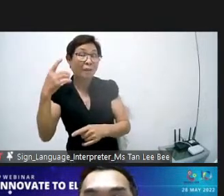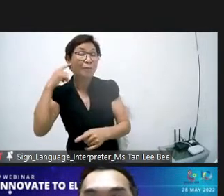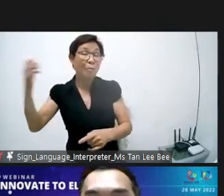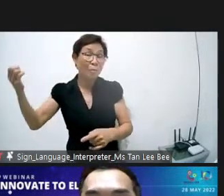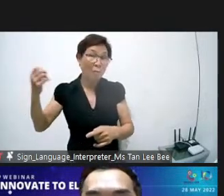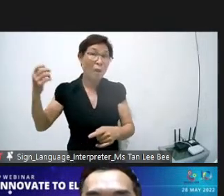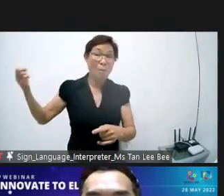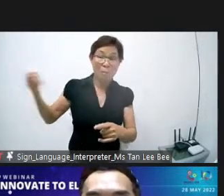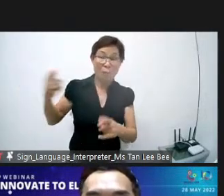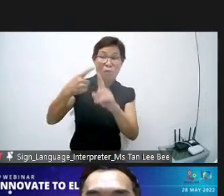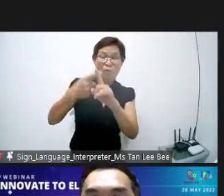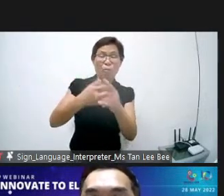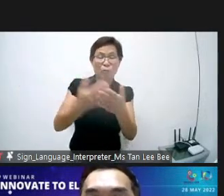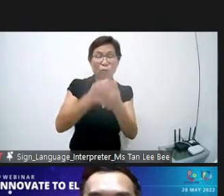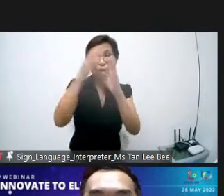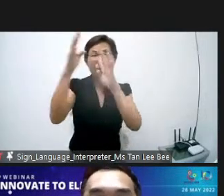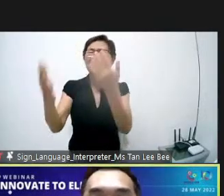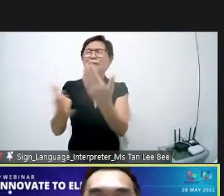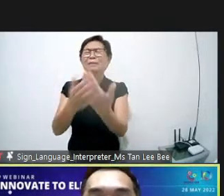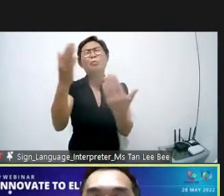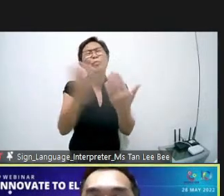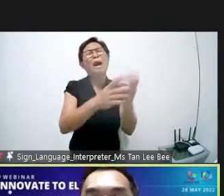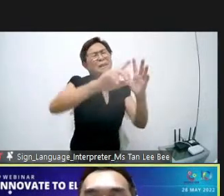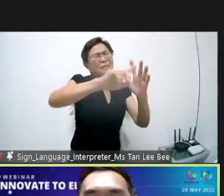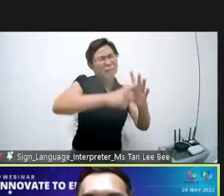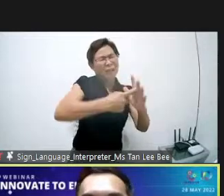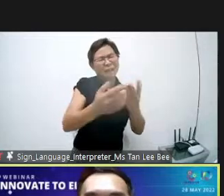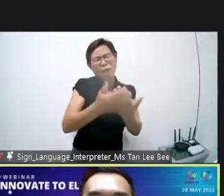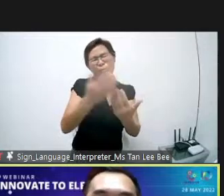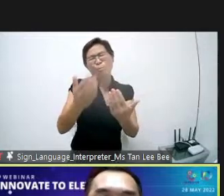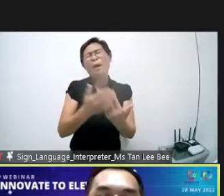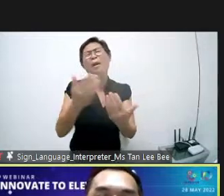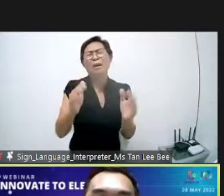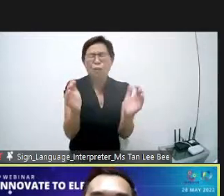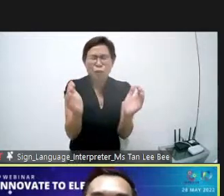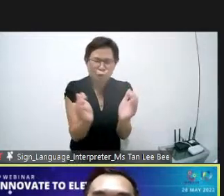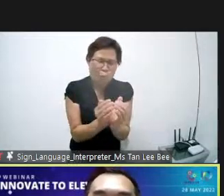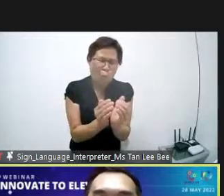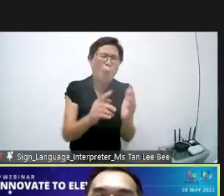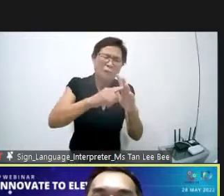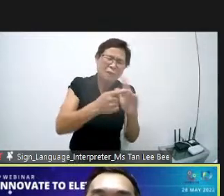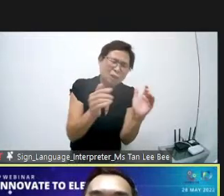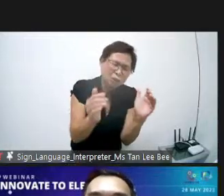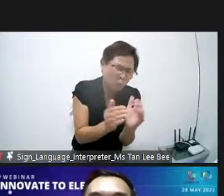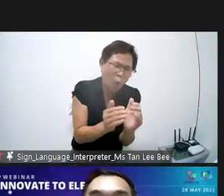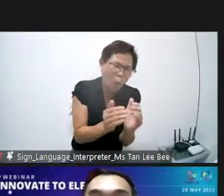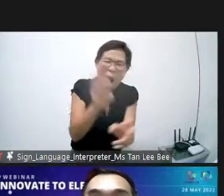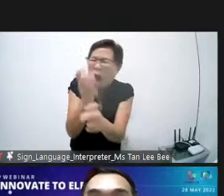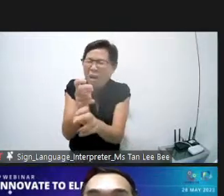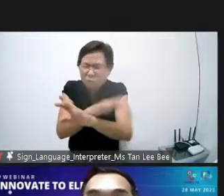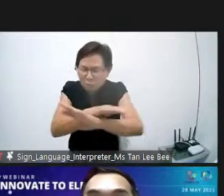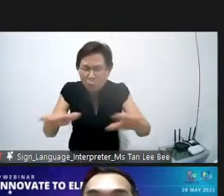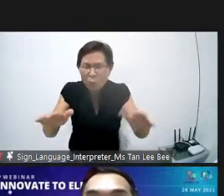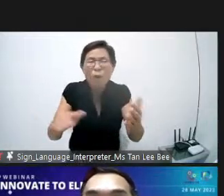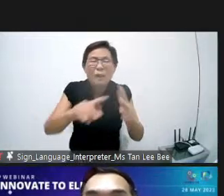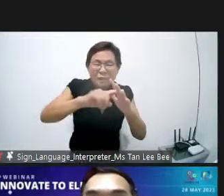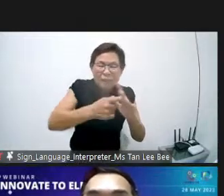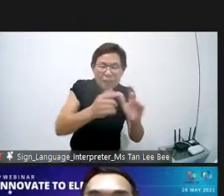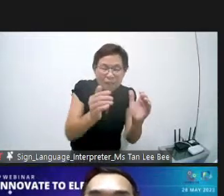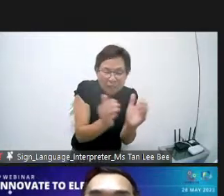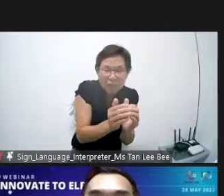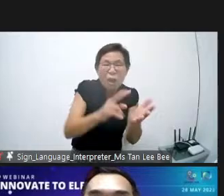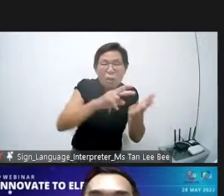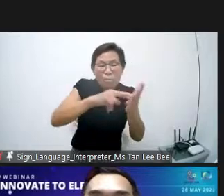innovation, start simple, right? Do not make it start hard. Simple. Yeah. And I also believe that simplicity, it